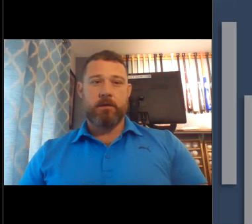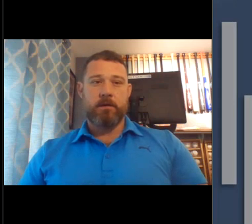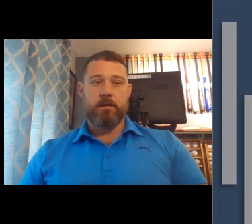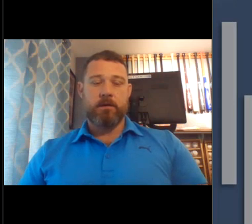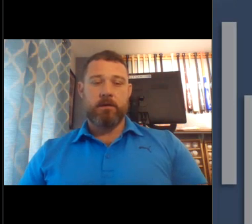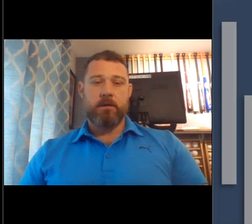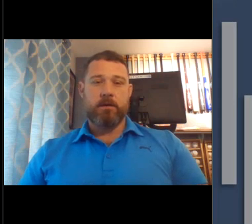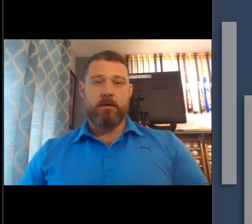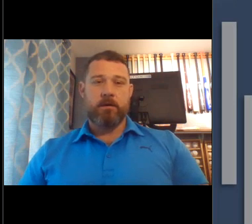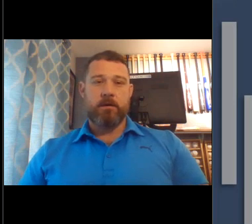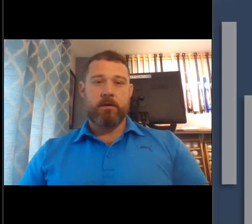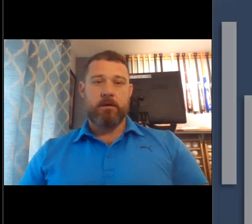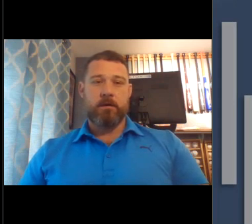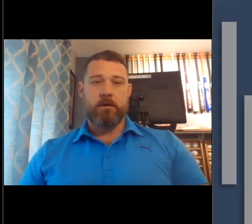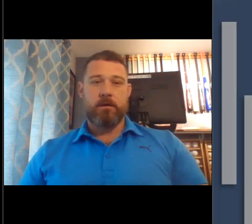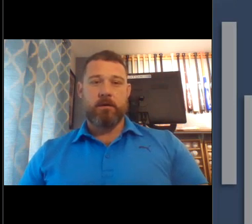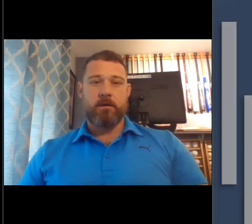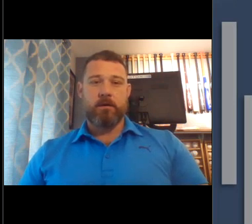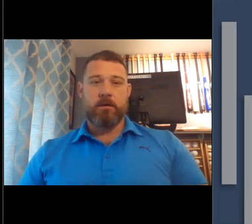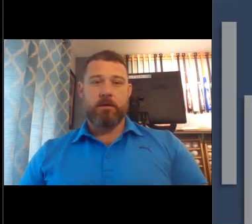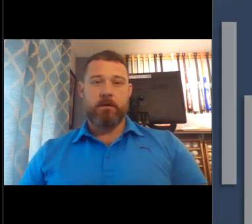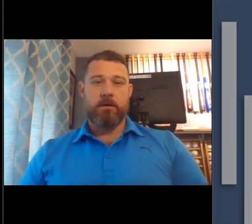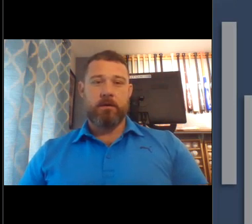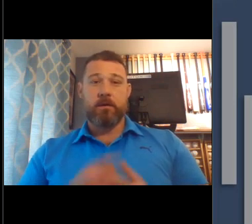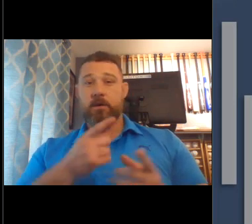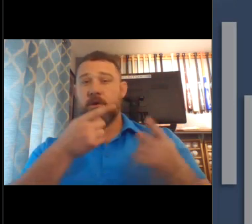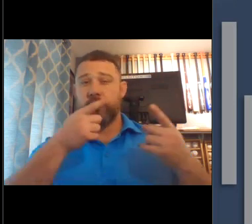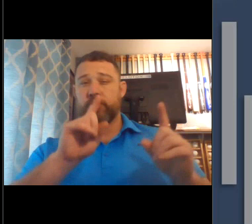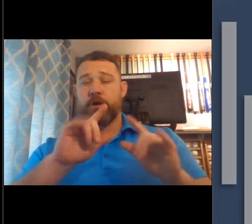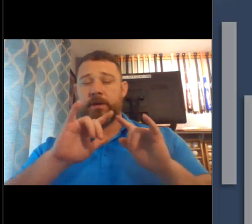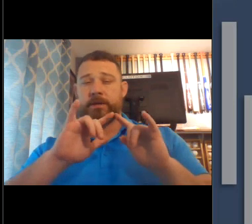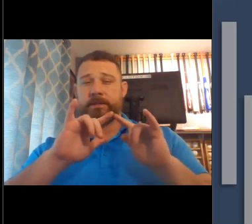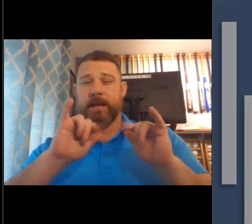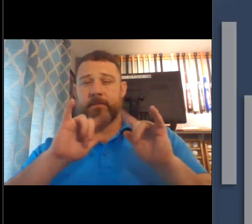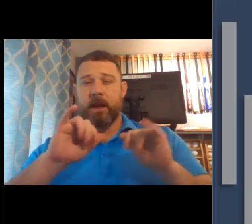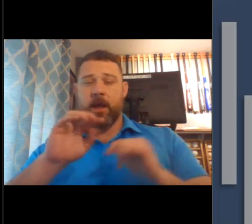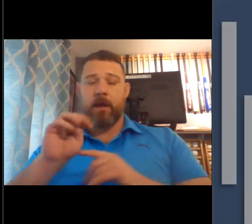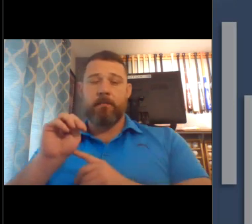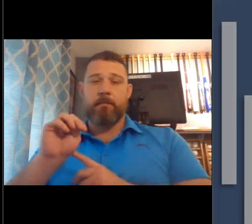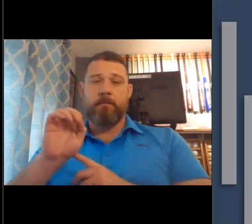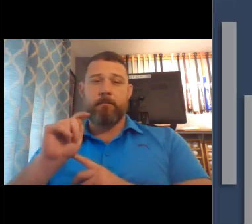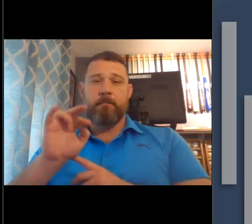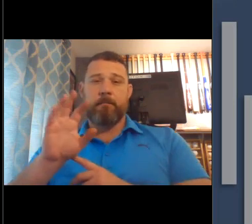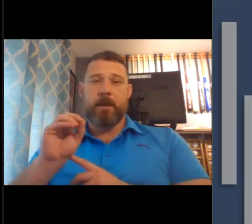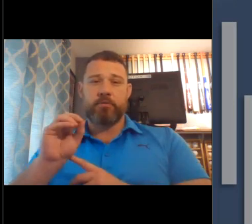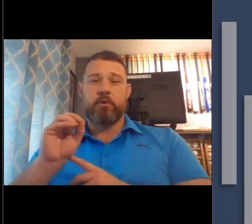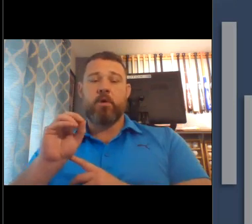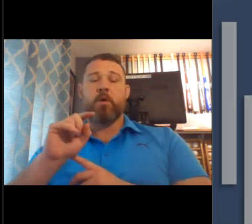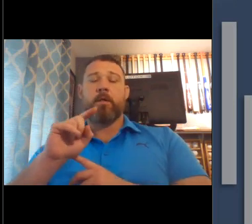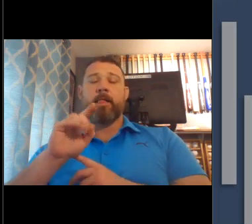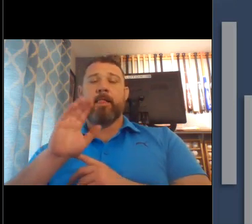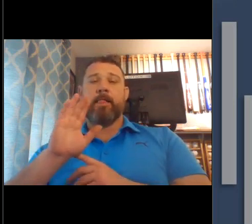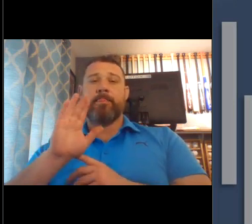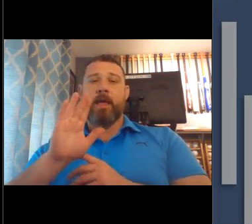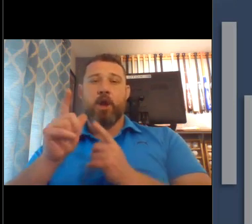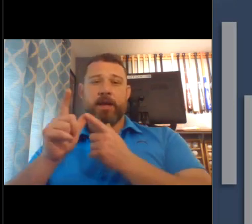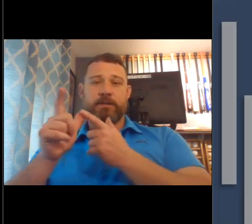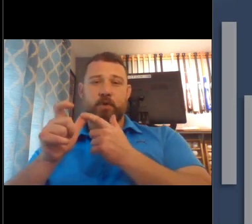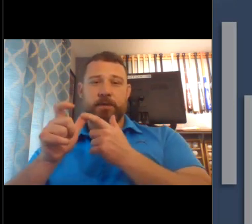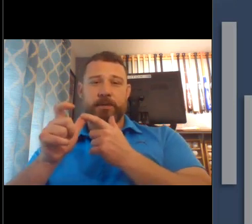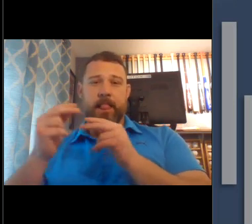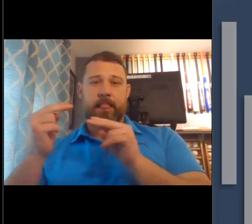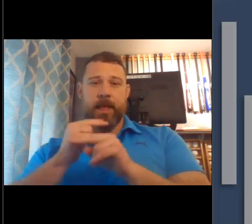Yes, Commissioner Norton. I did. During the same time, Metro, their express lanes had celebrated its